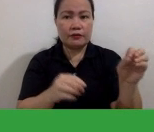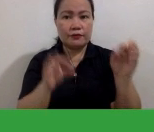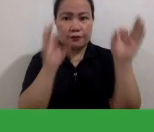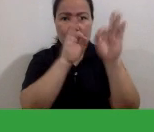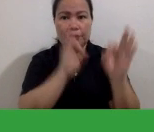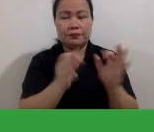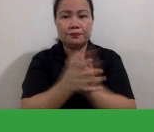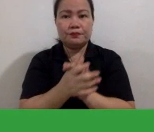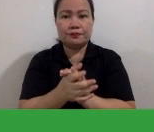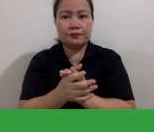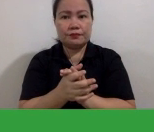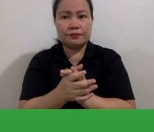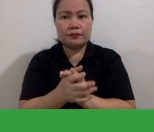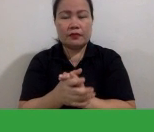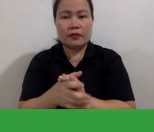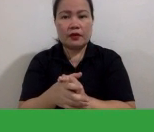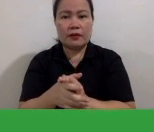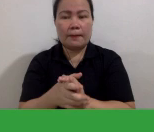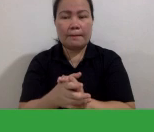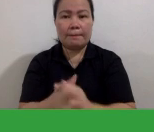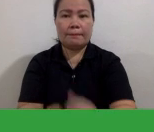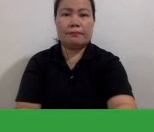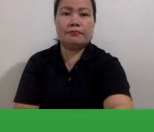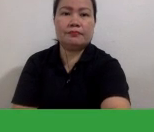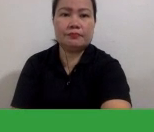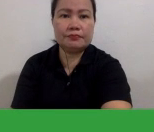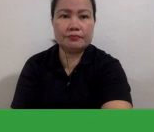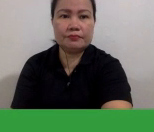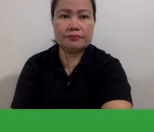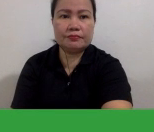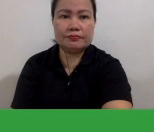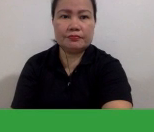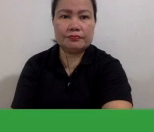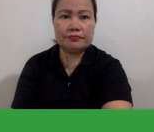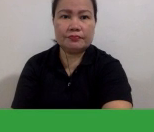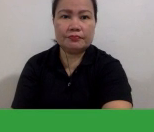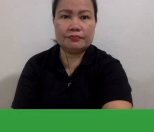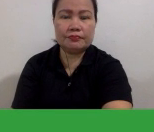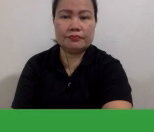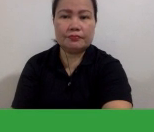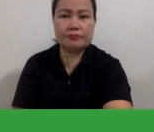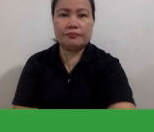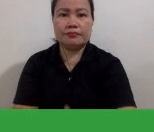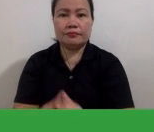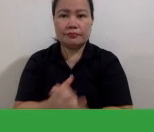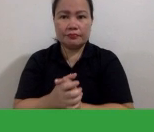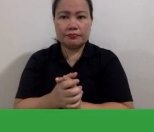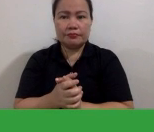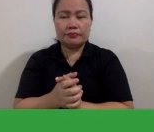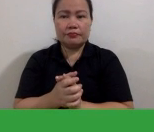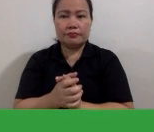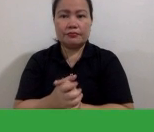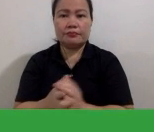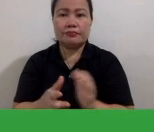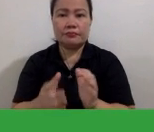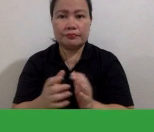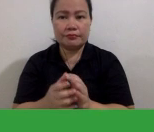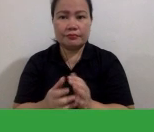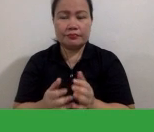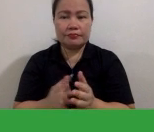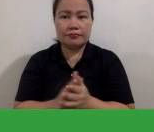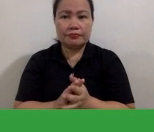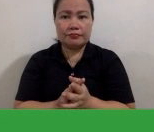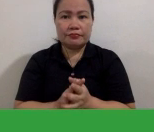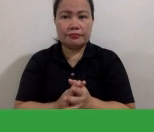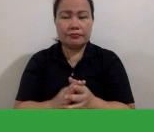Okay? Pag chinek mo, ones, tens, yun siya, 9/10. Okay po. Now,